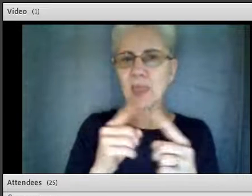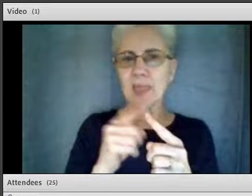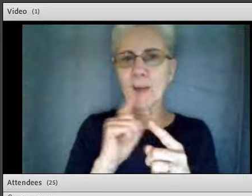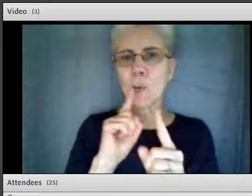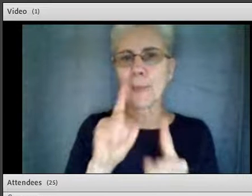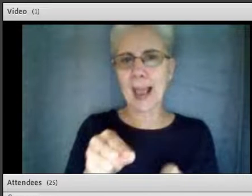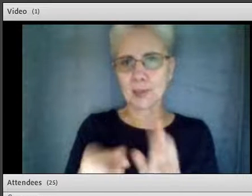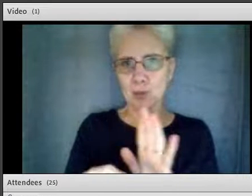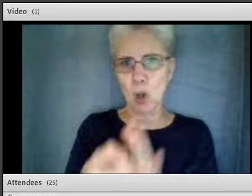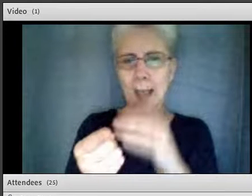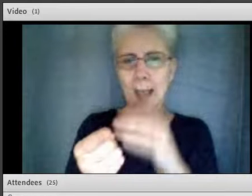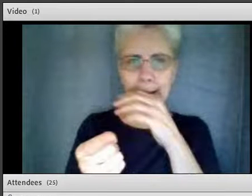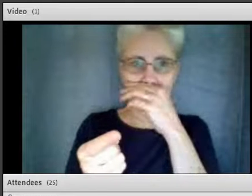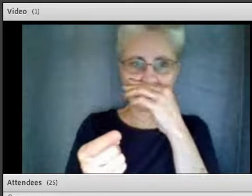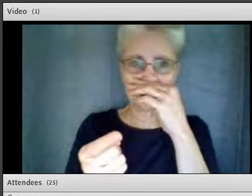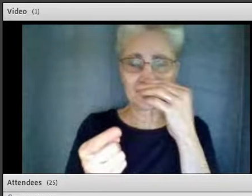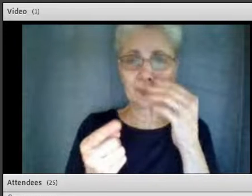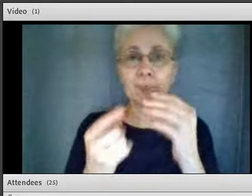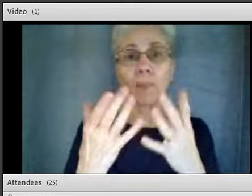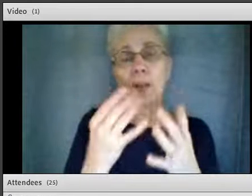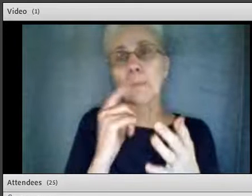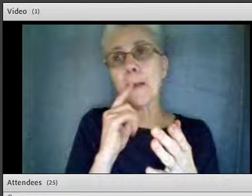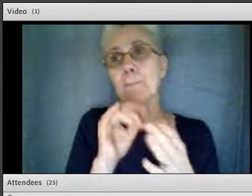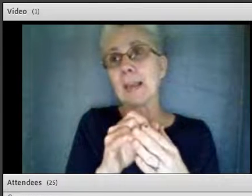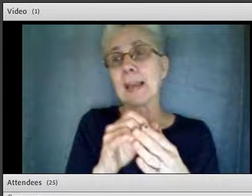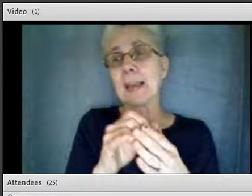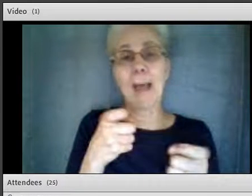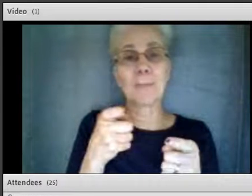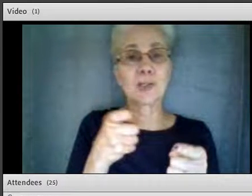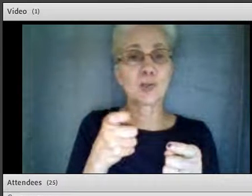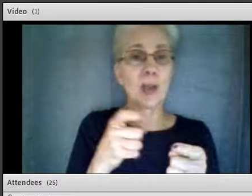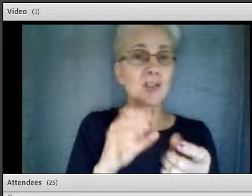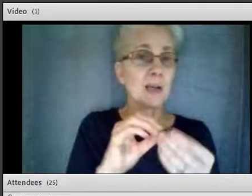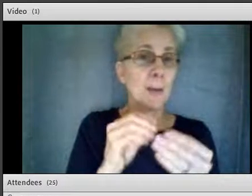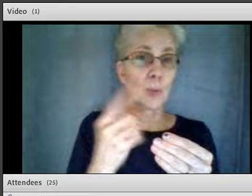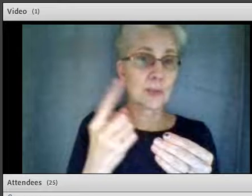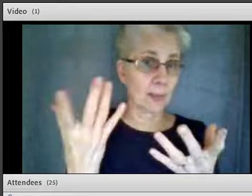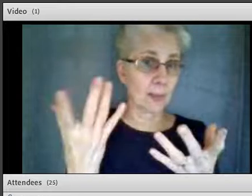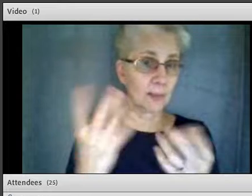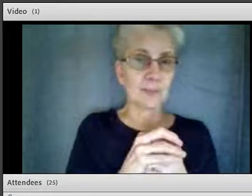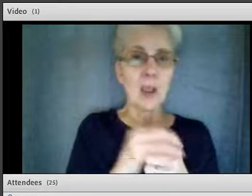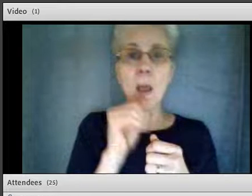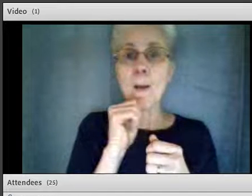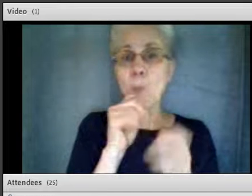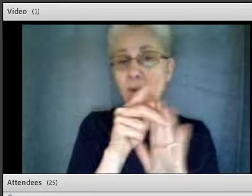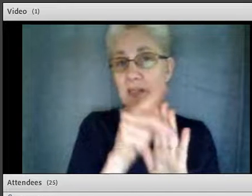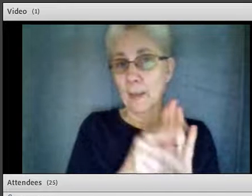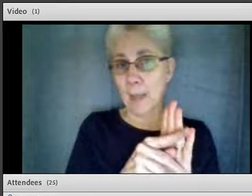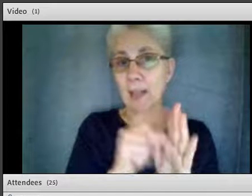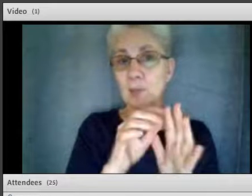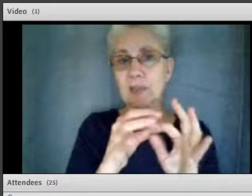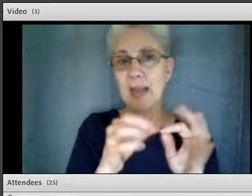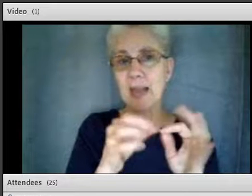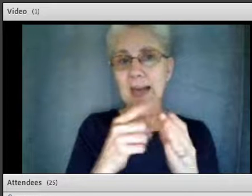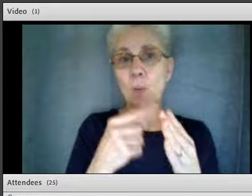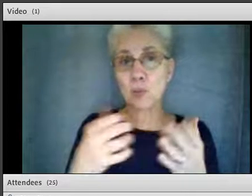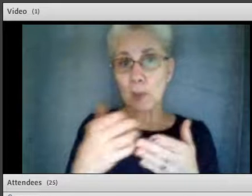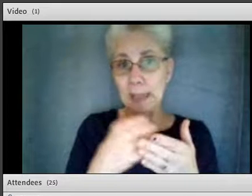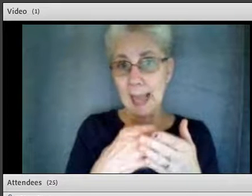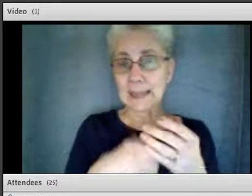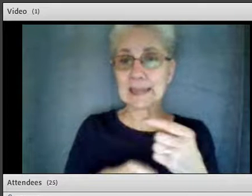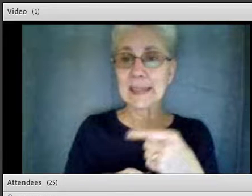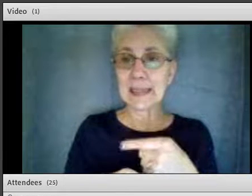be like an administration number or something like that. A privacy policy where you're stating what you're collecting, which opens a whole other world, because you do